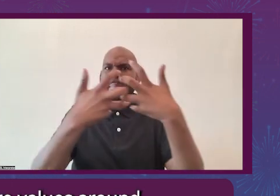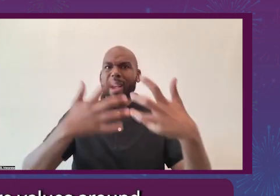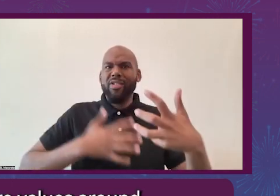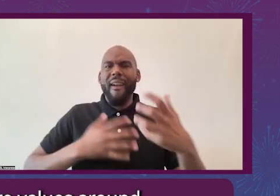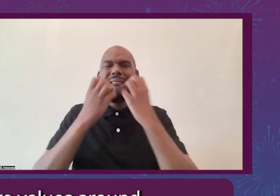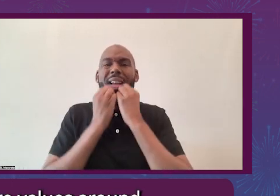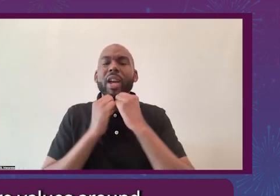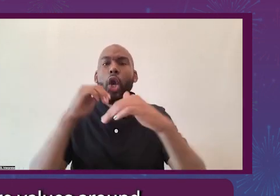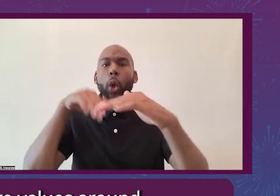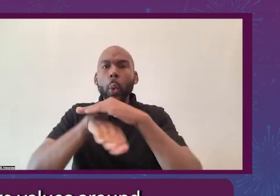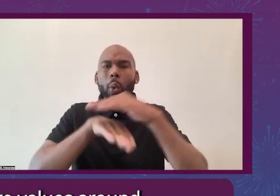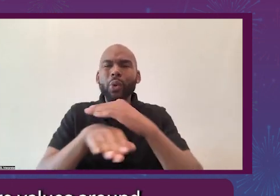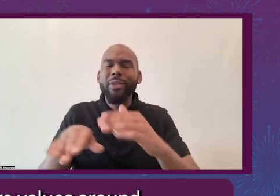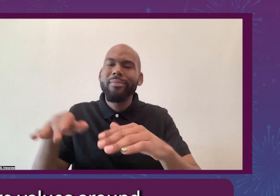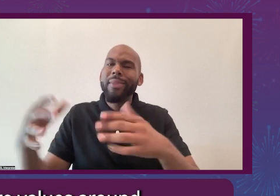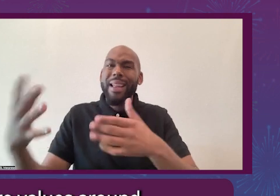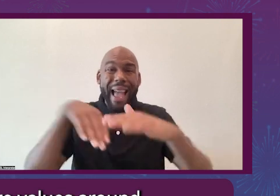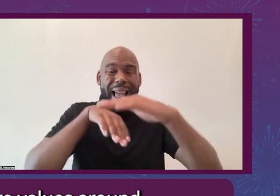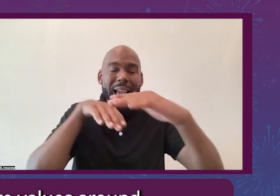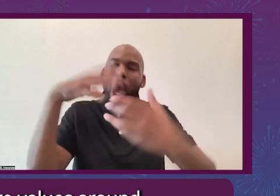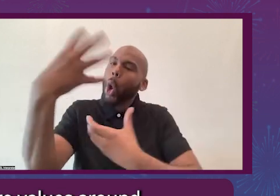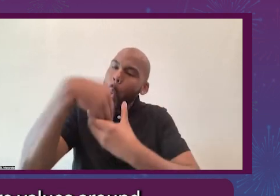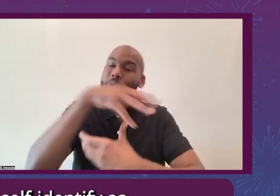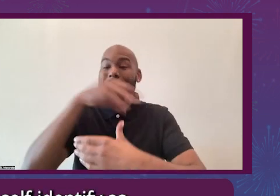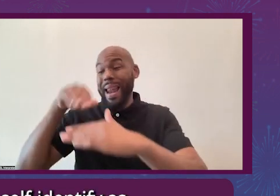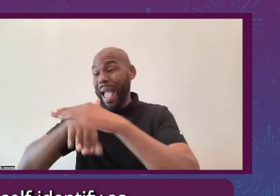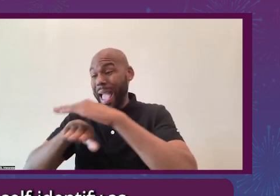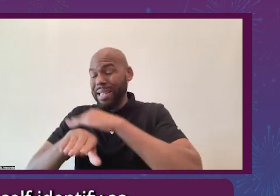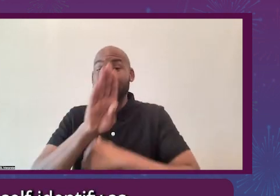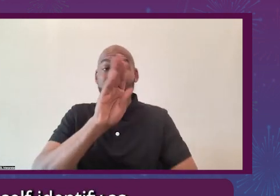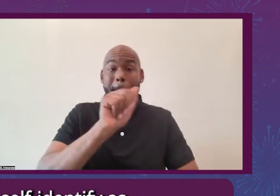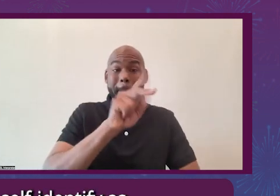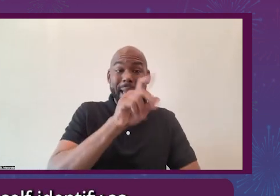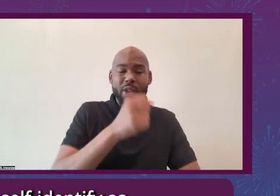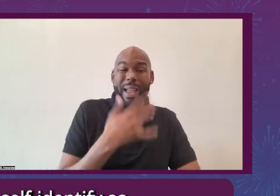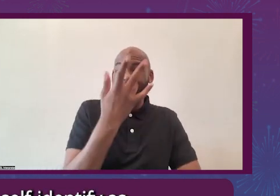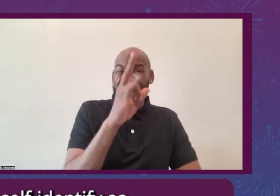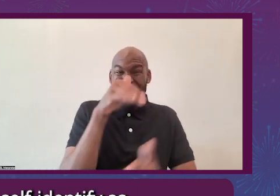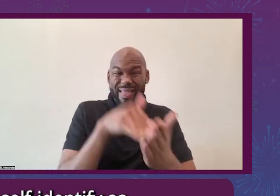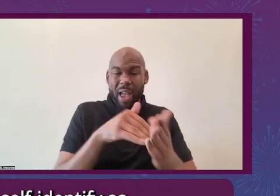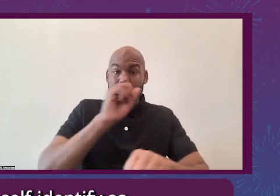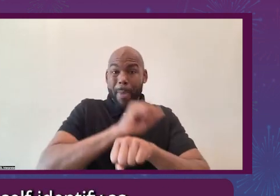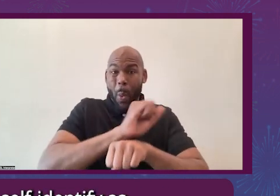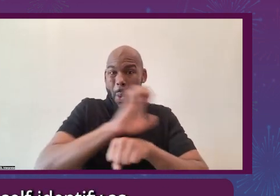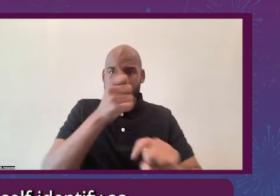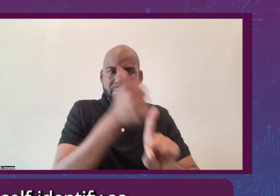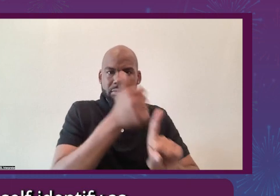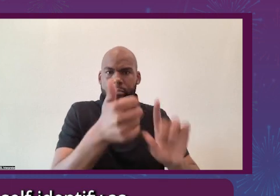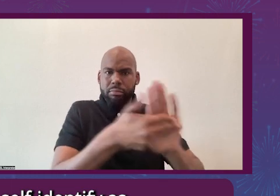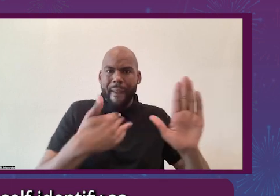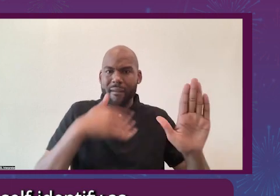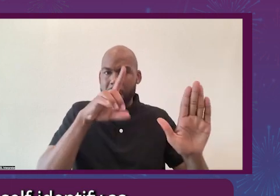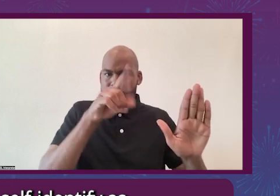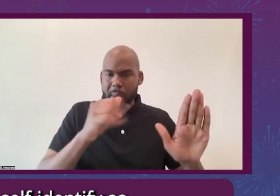core values around inclusion and equitable access. At the bank, we have 17,000 employees who self-identify as